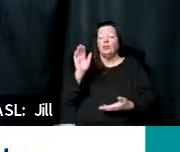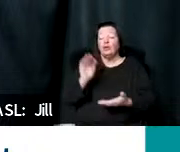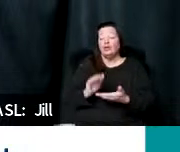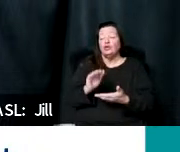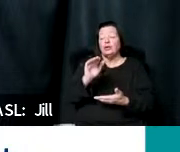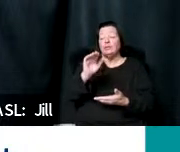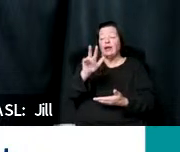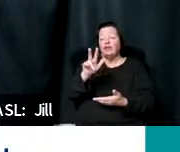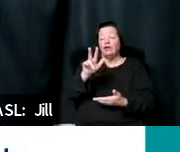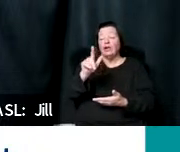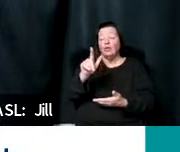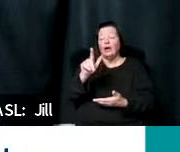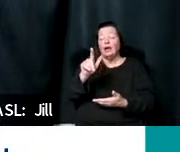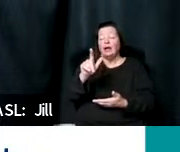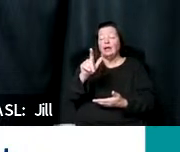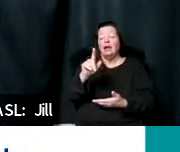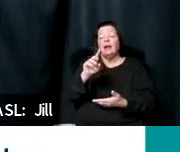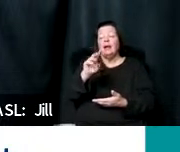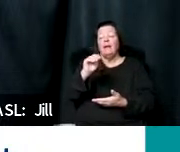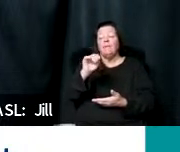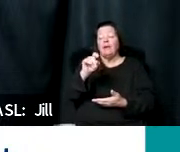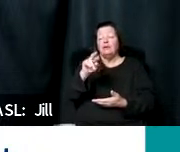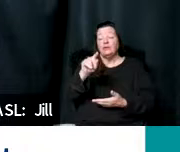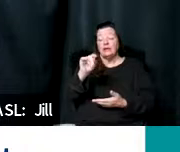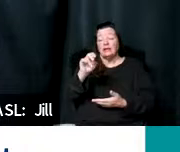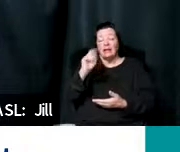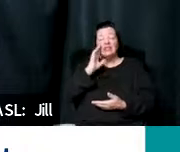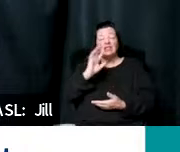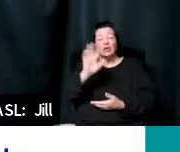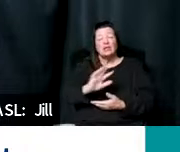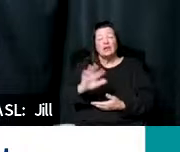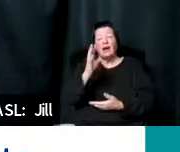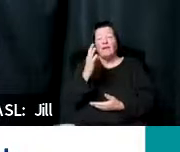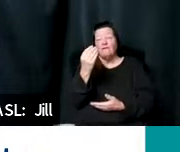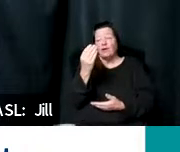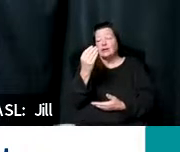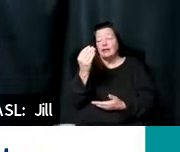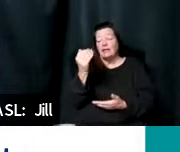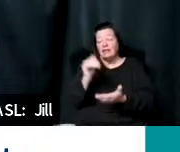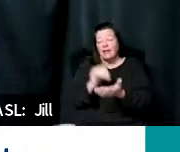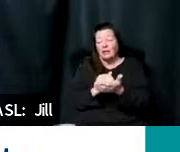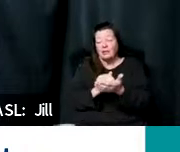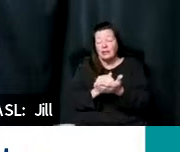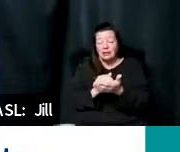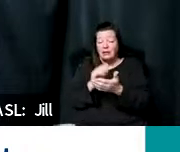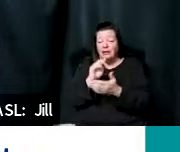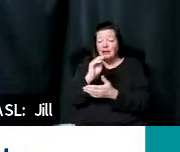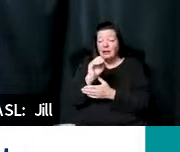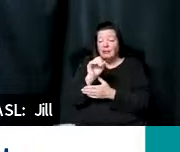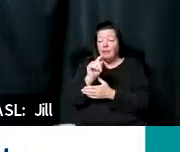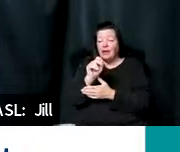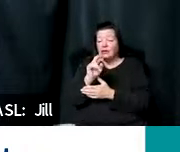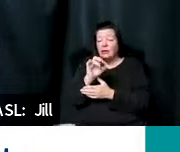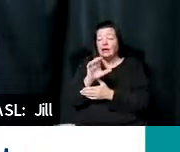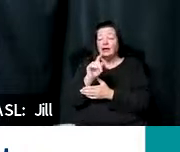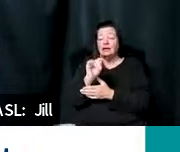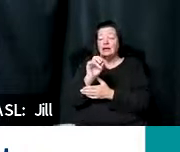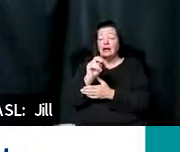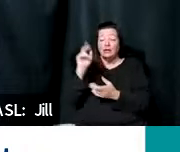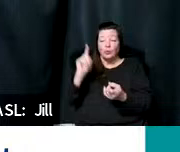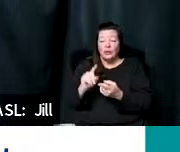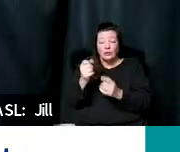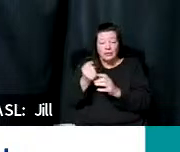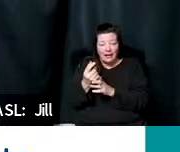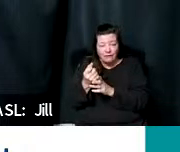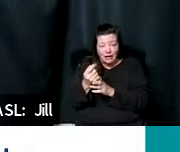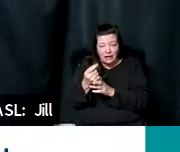metric tons per day. That ends up being about 14,000 metric tons a year. Also within the